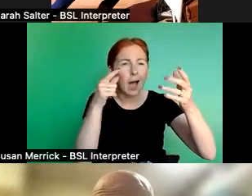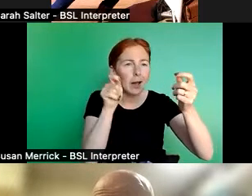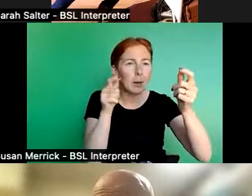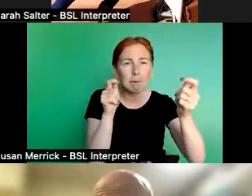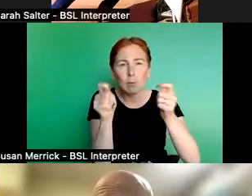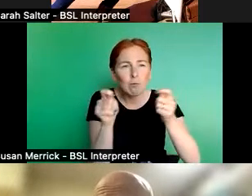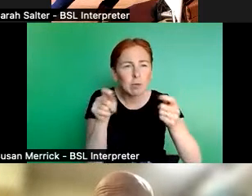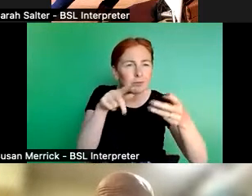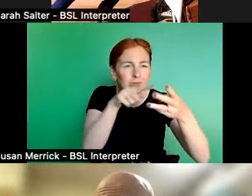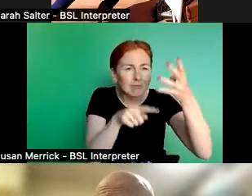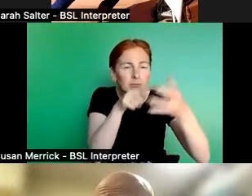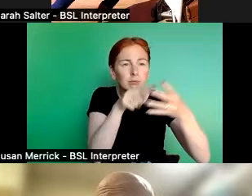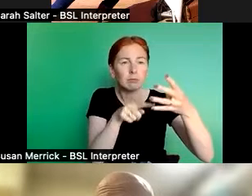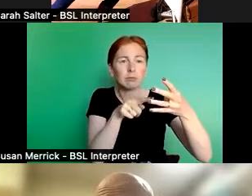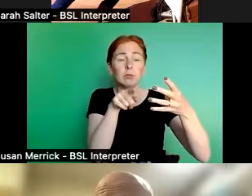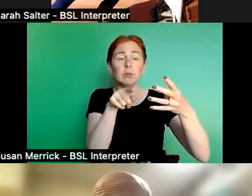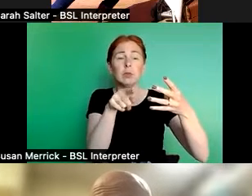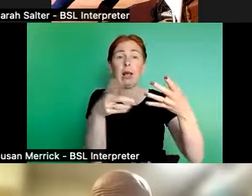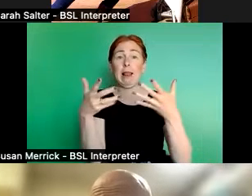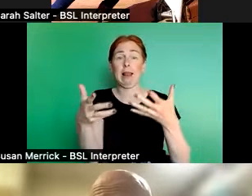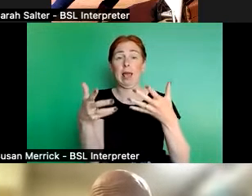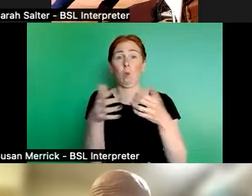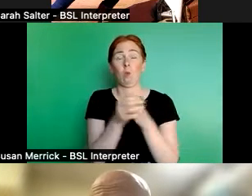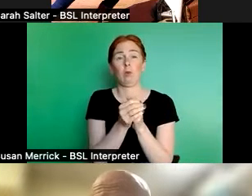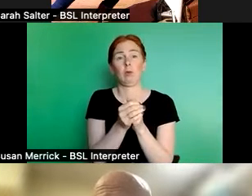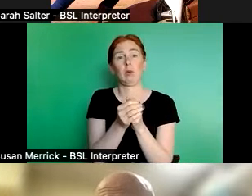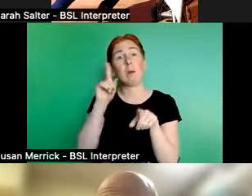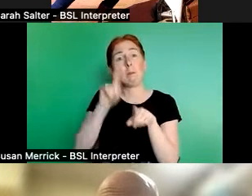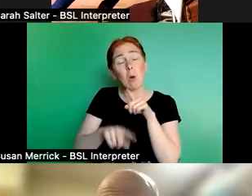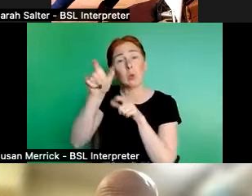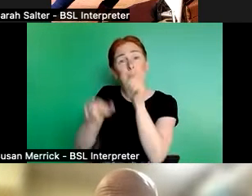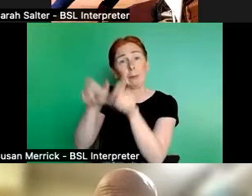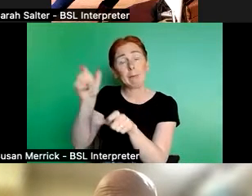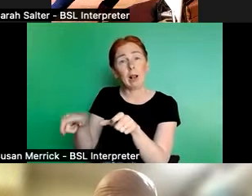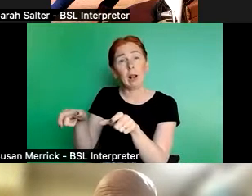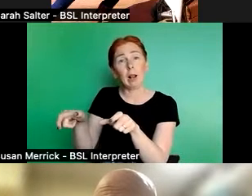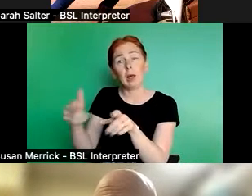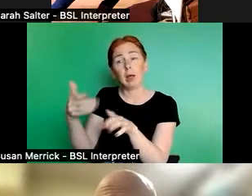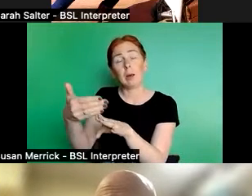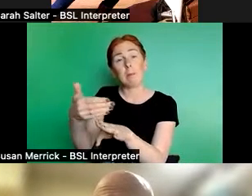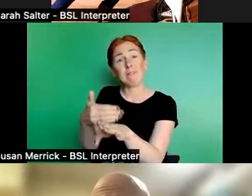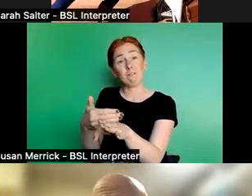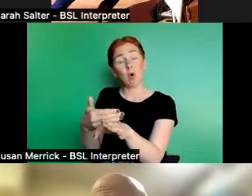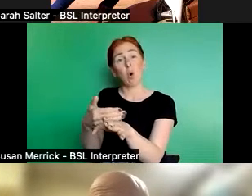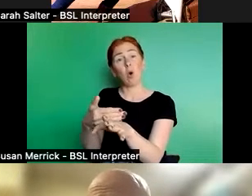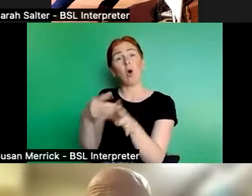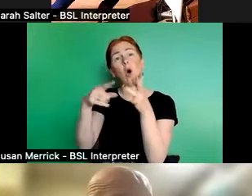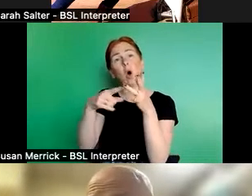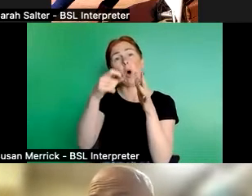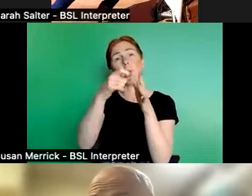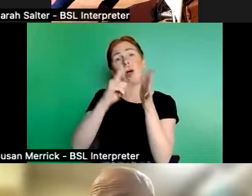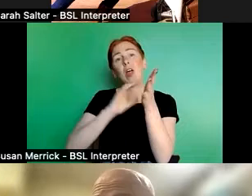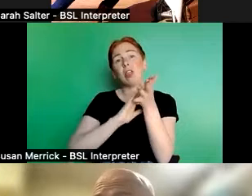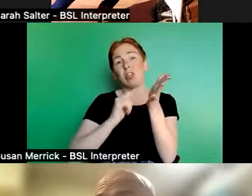vast majority of patients will be seen by an orthoptist first before they come and see the ophthalmologist, so that we